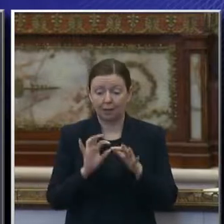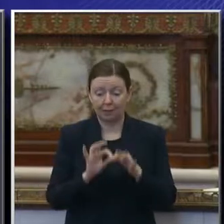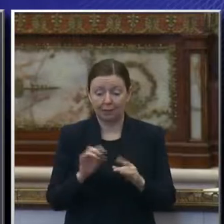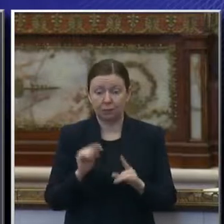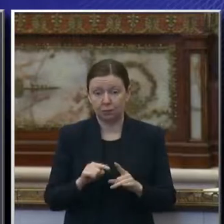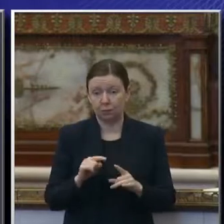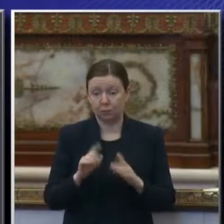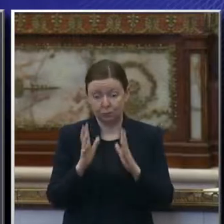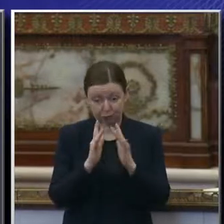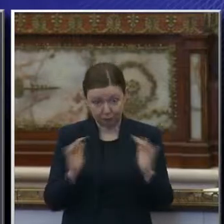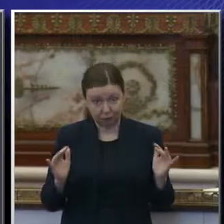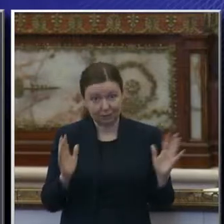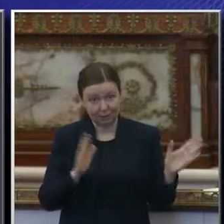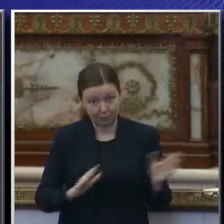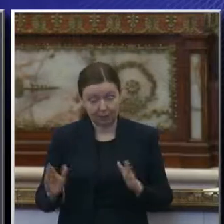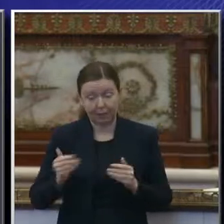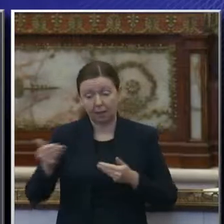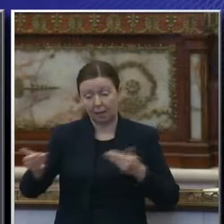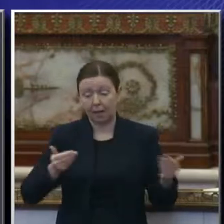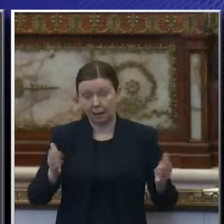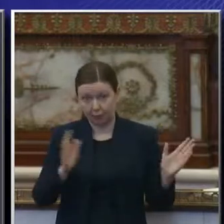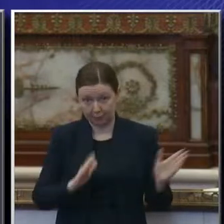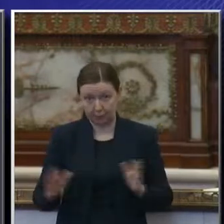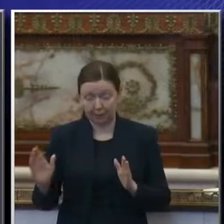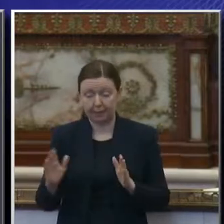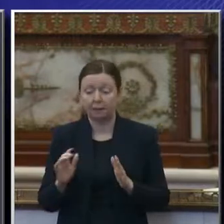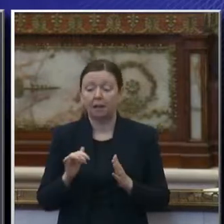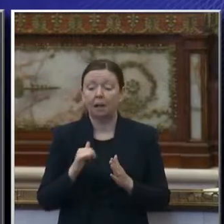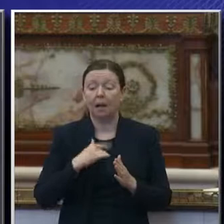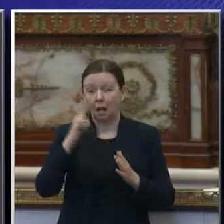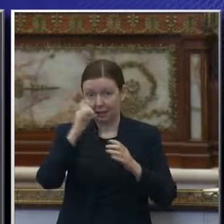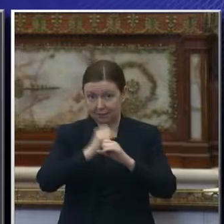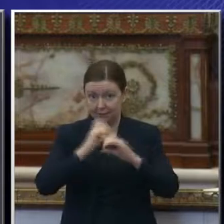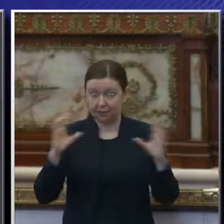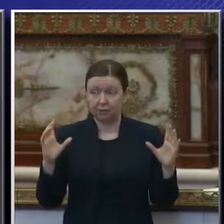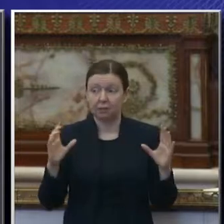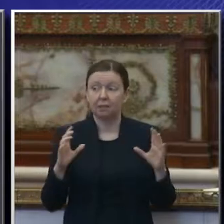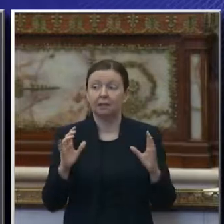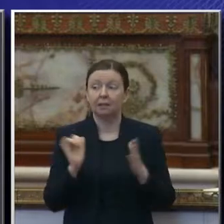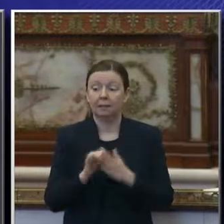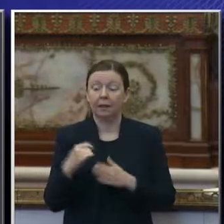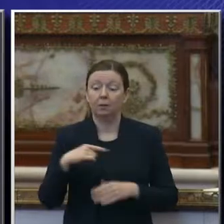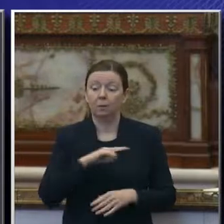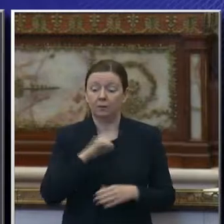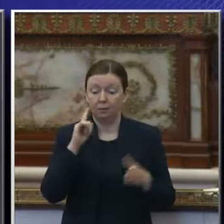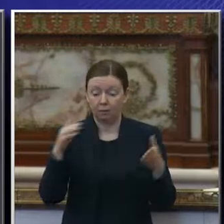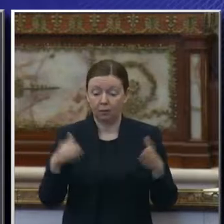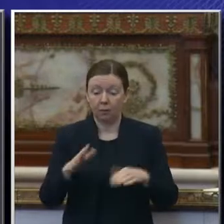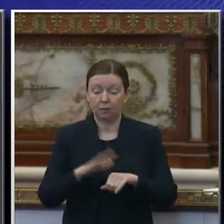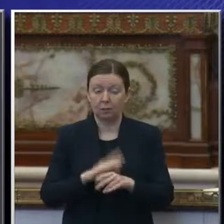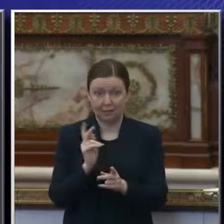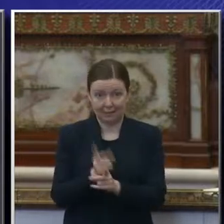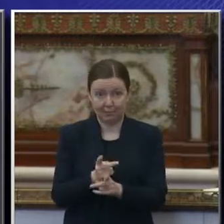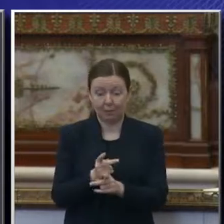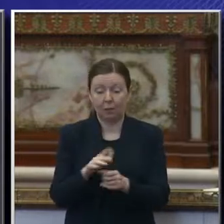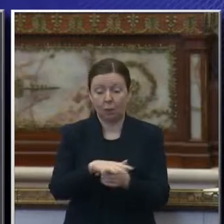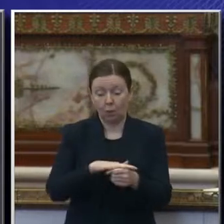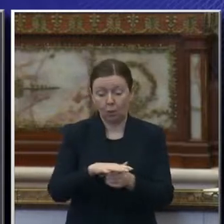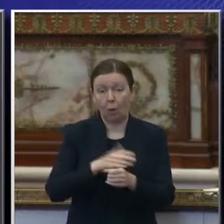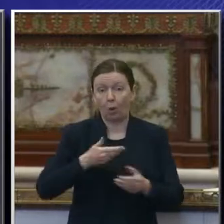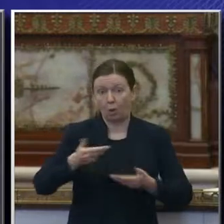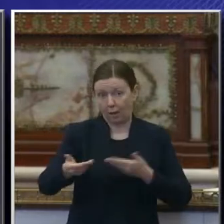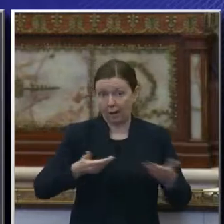to a diversity plan and a hiring plan, what I would envision is that we focus on keeping local